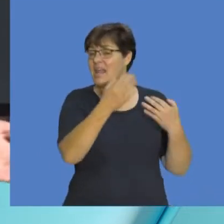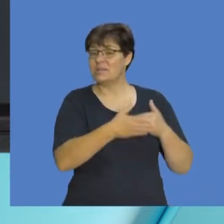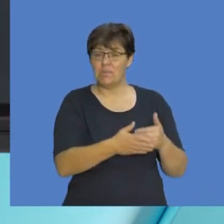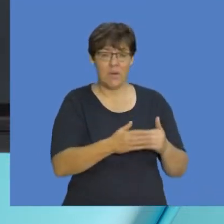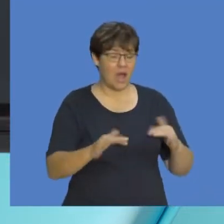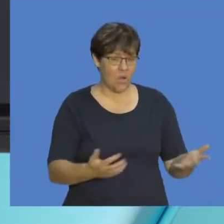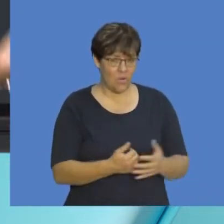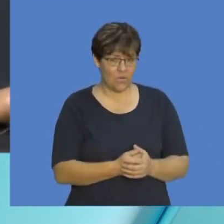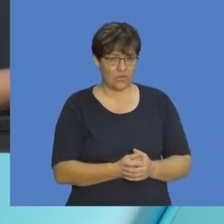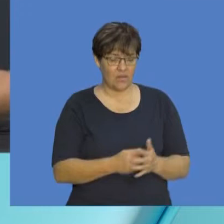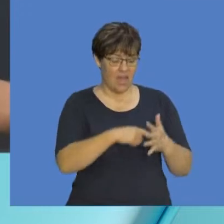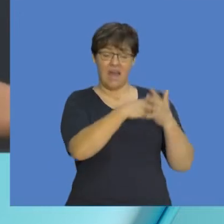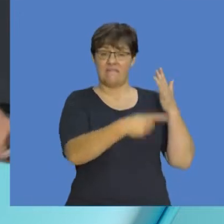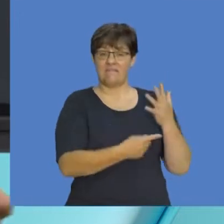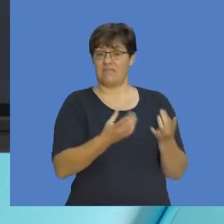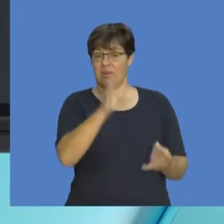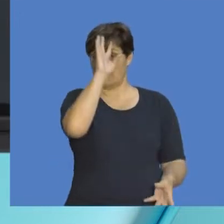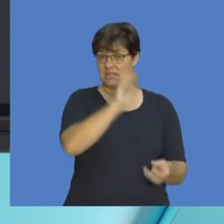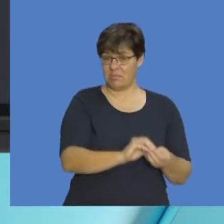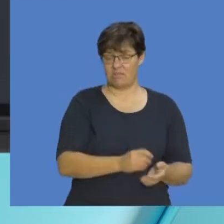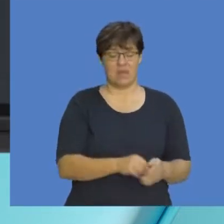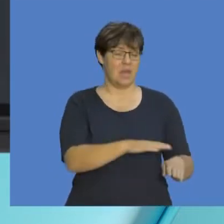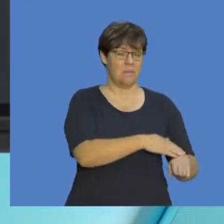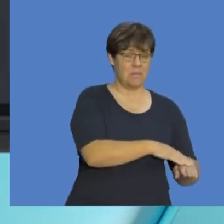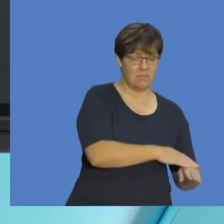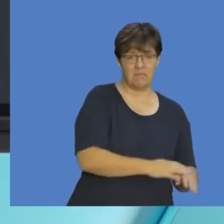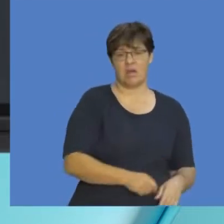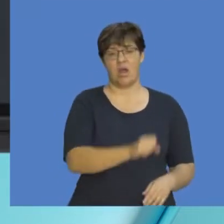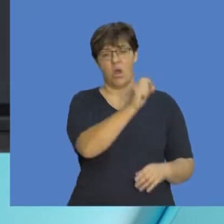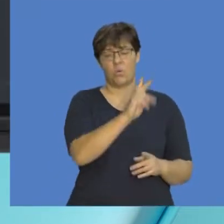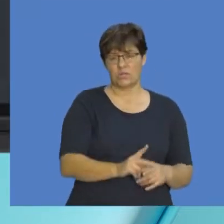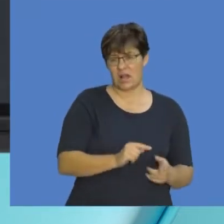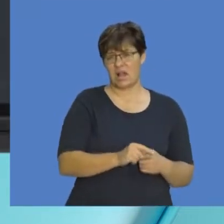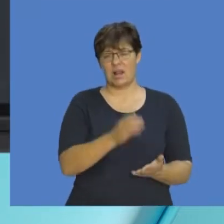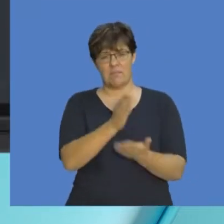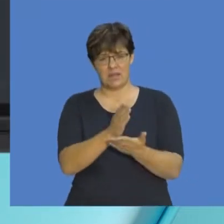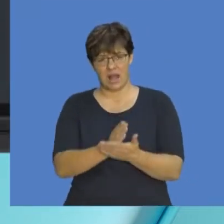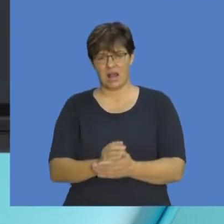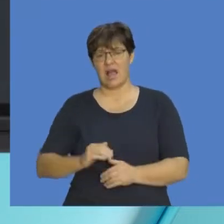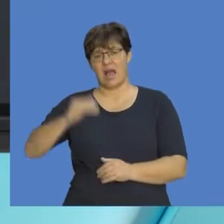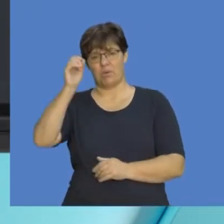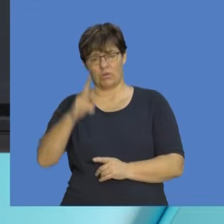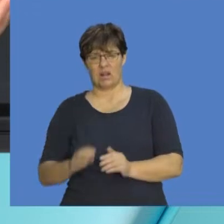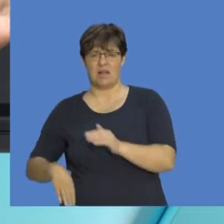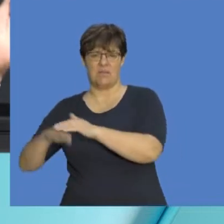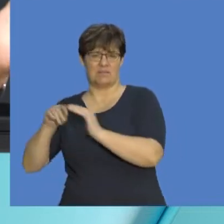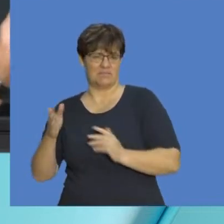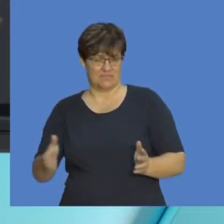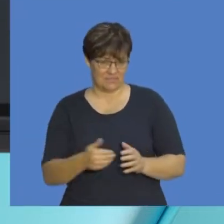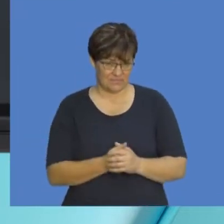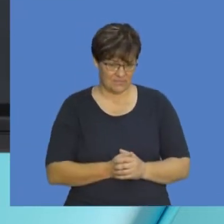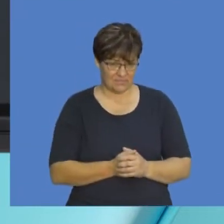can do our 5-number summary, our minimum value, quartile, median, and upper quartile.